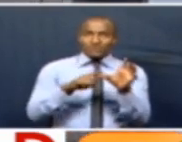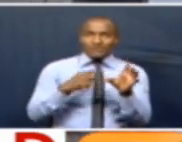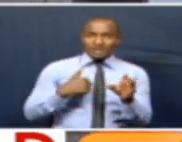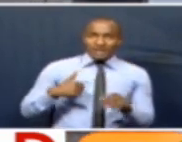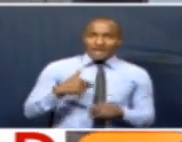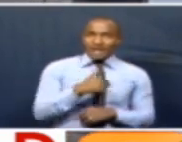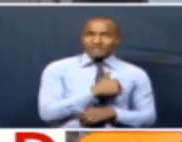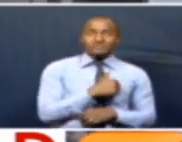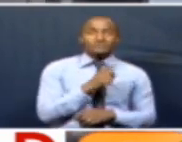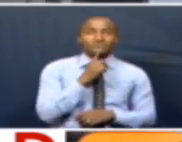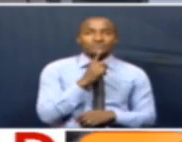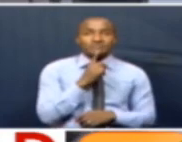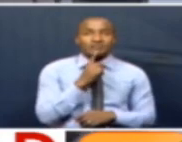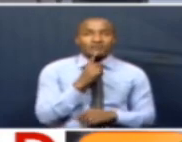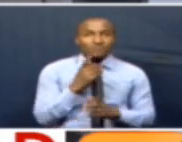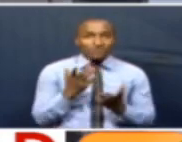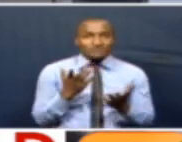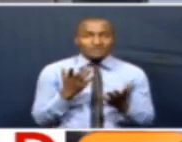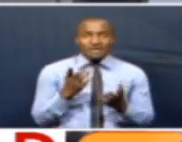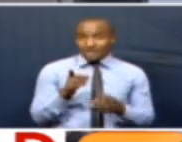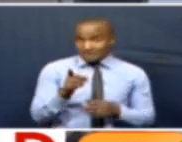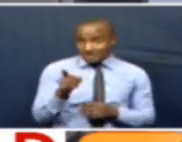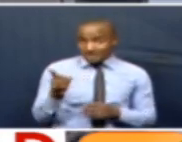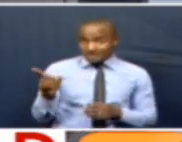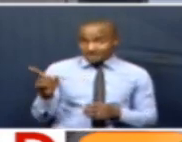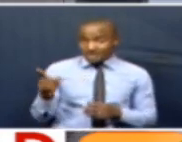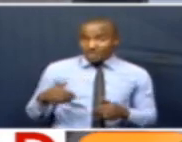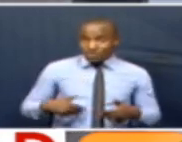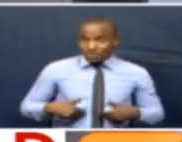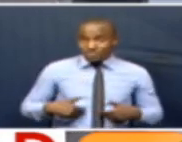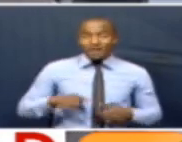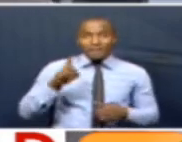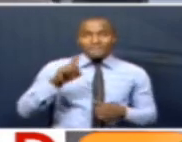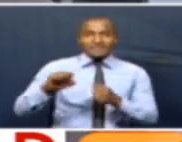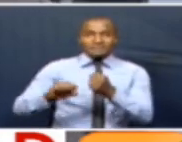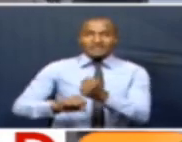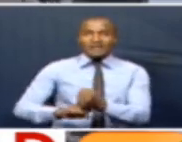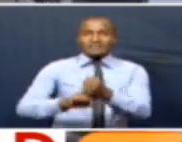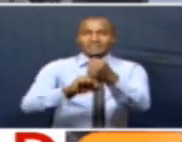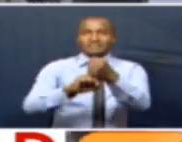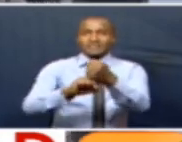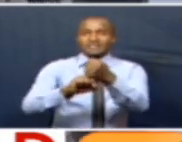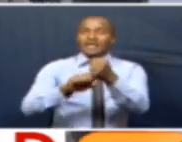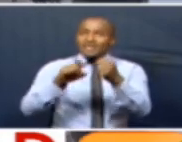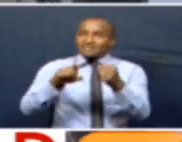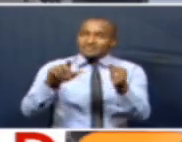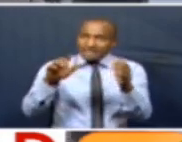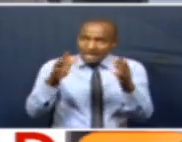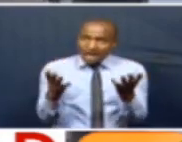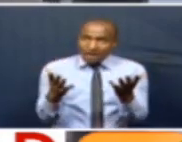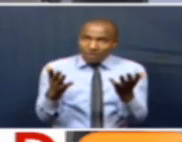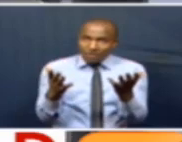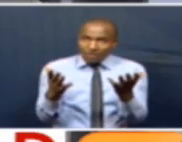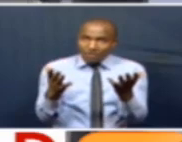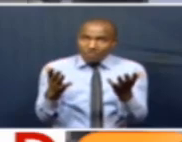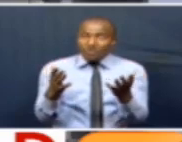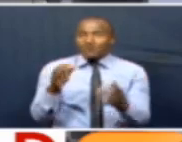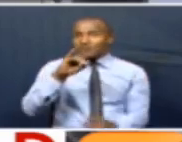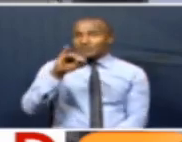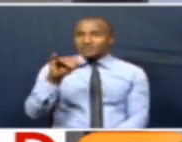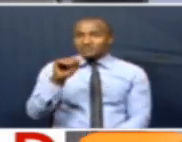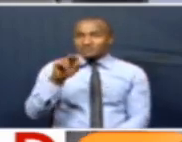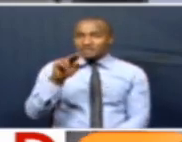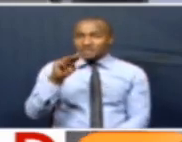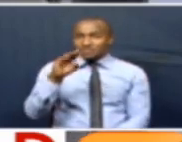to say that these young people have to be assisted And that is how Jaramogi Oginga Odinga,